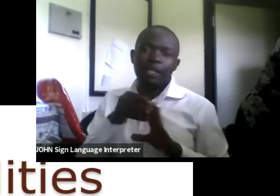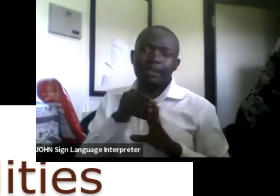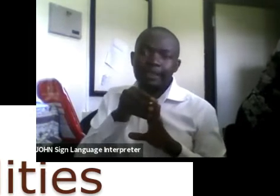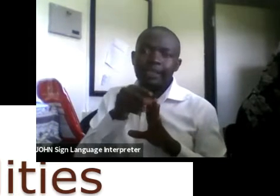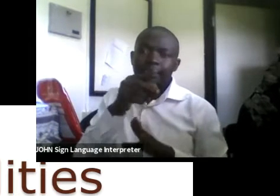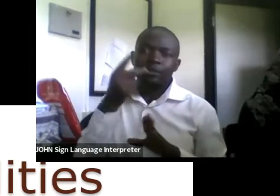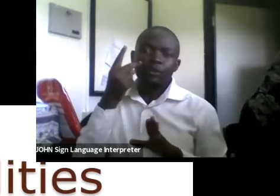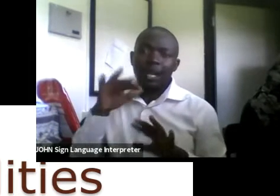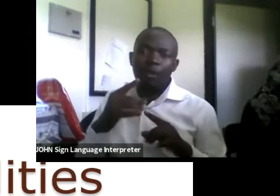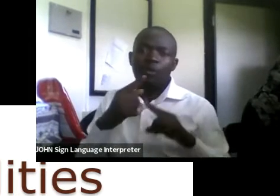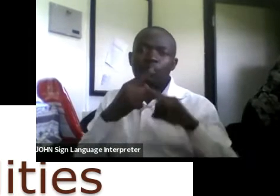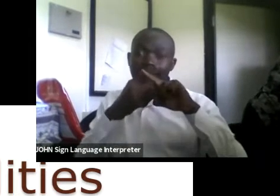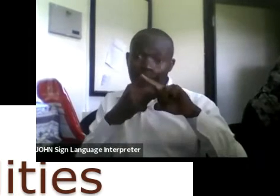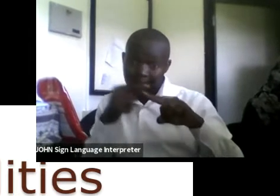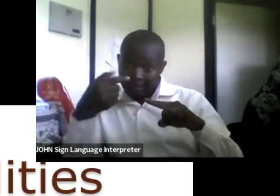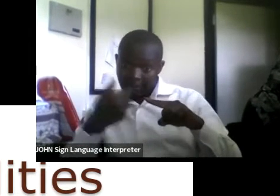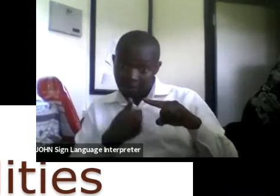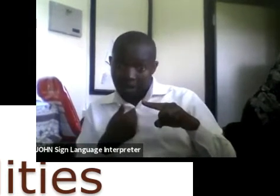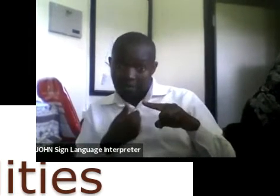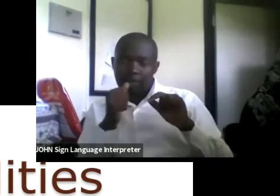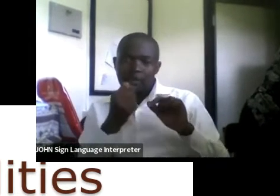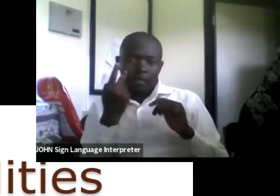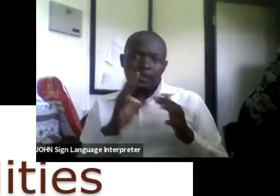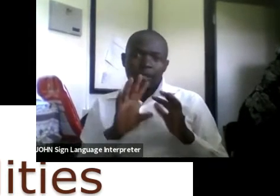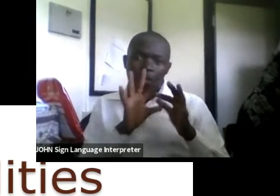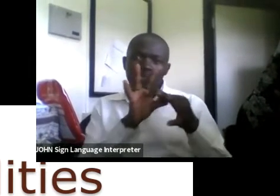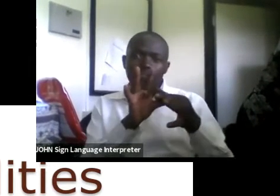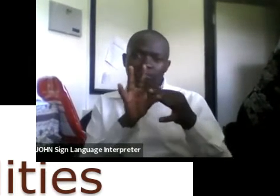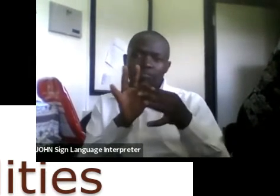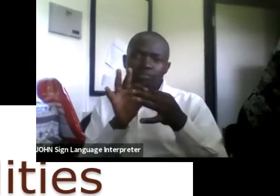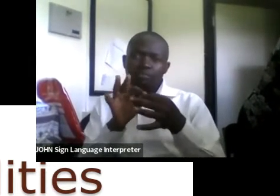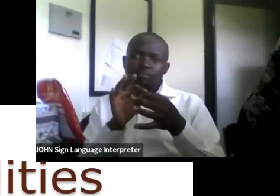statistics and the various